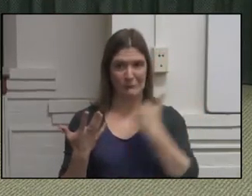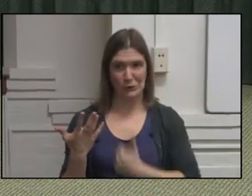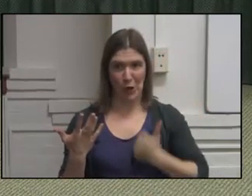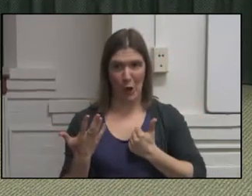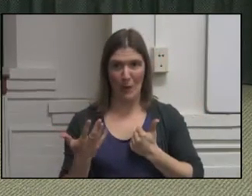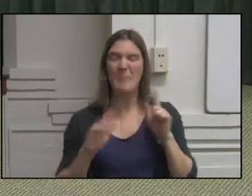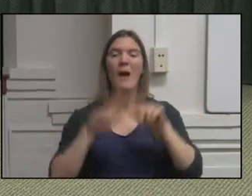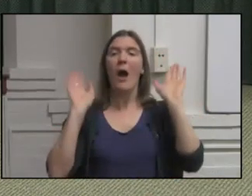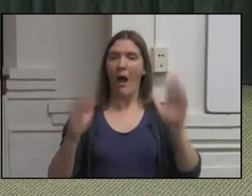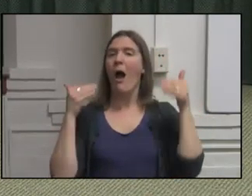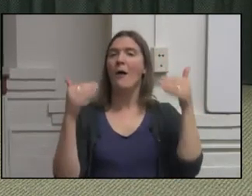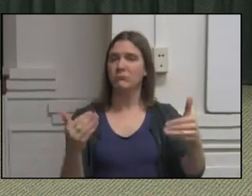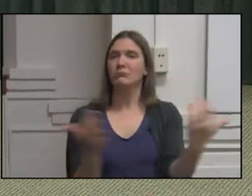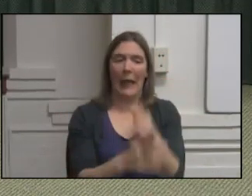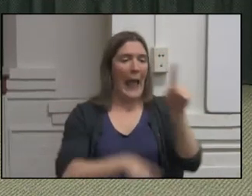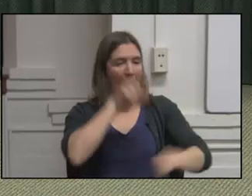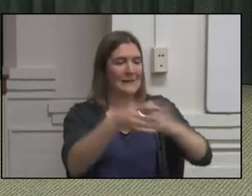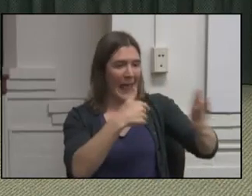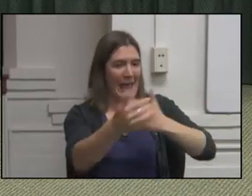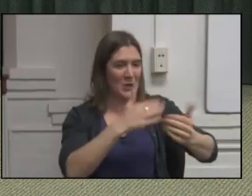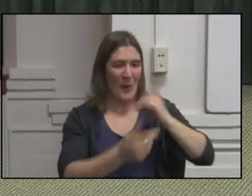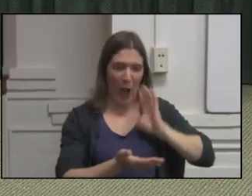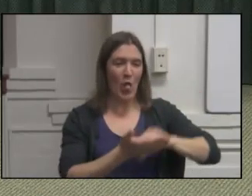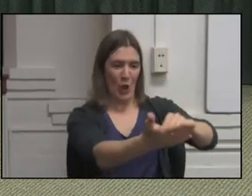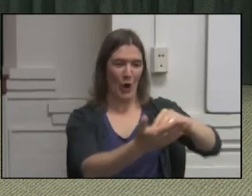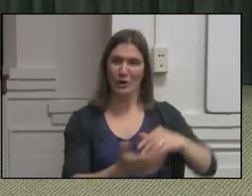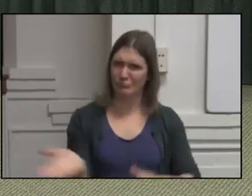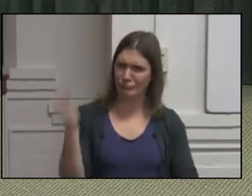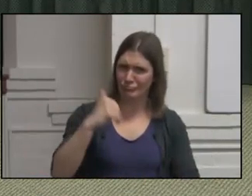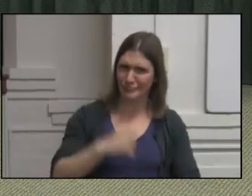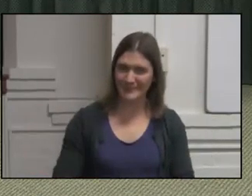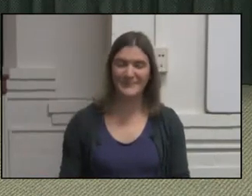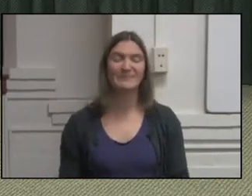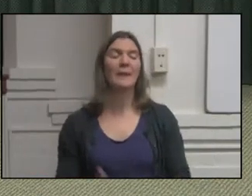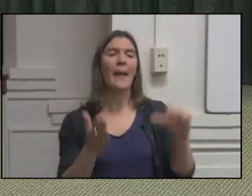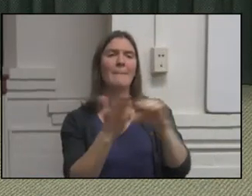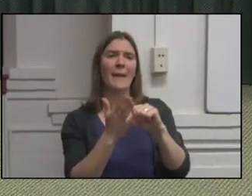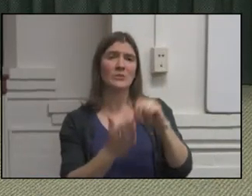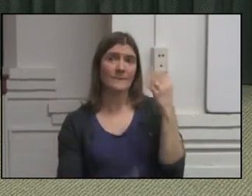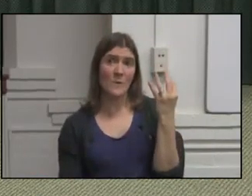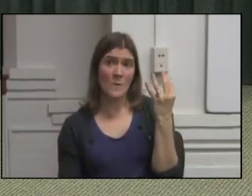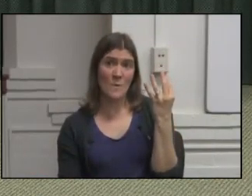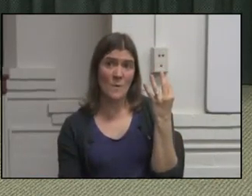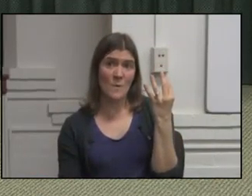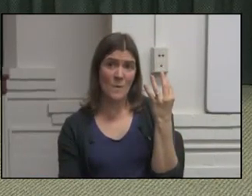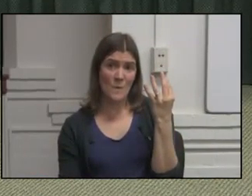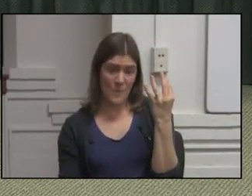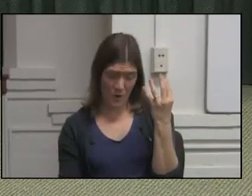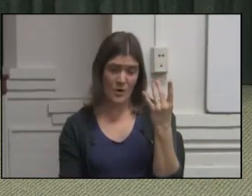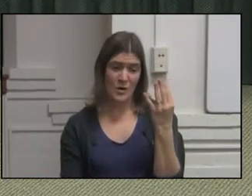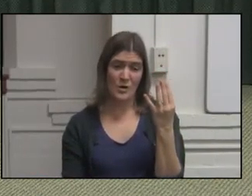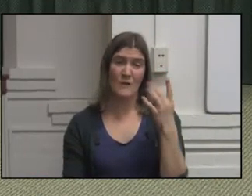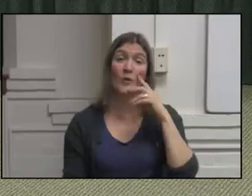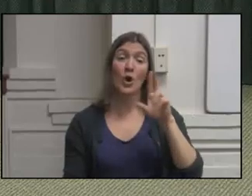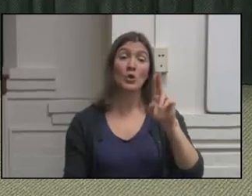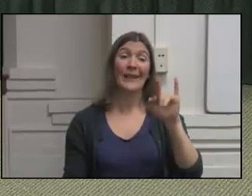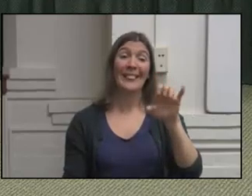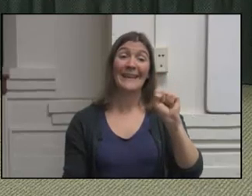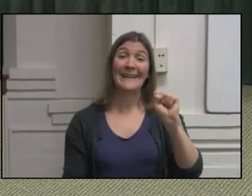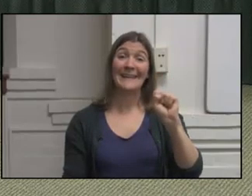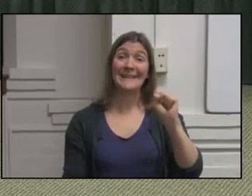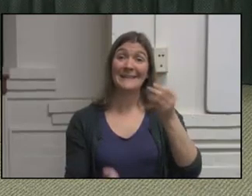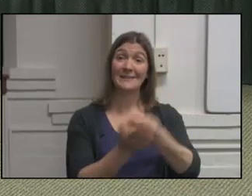you know what? It's good to ask questions because then you find out what you need to know. So on page 4 of 5 in the utilities